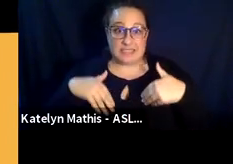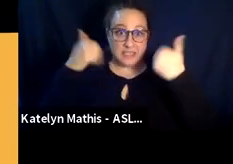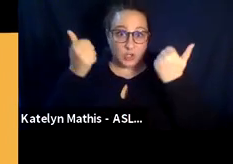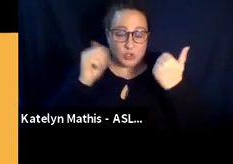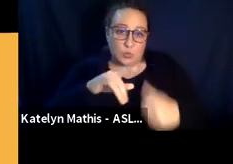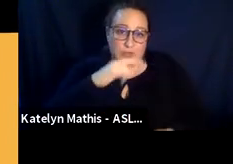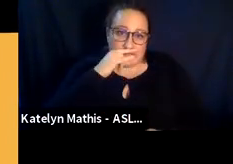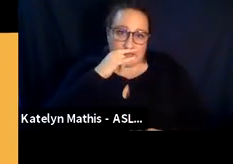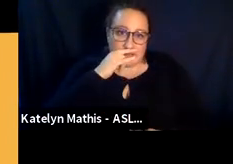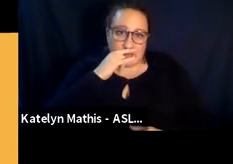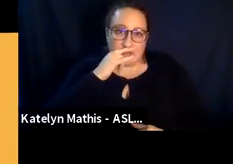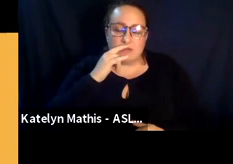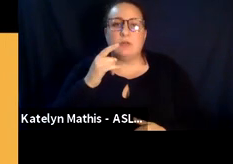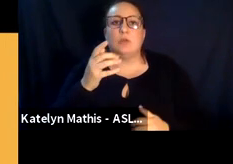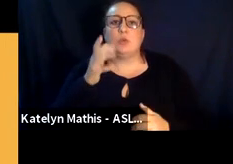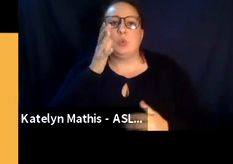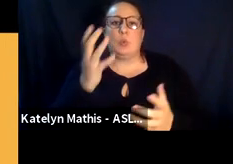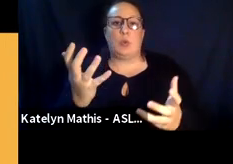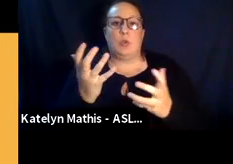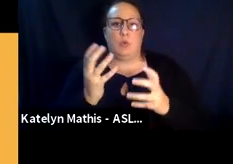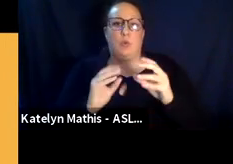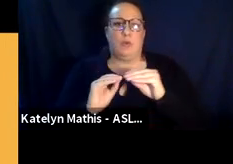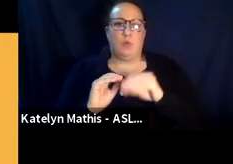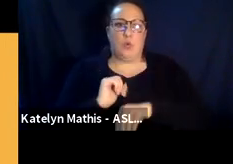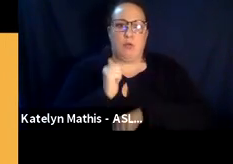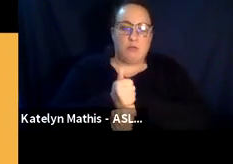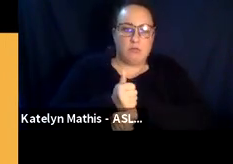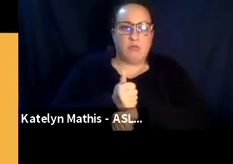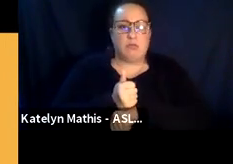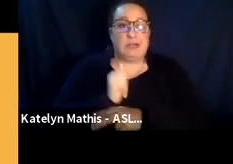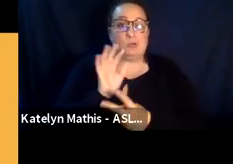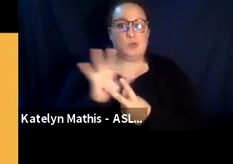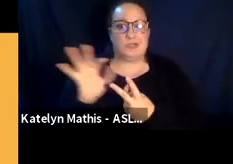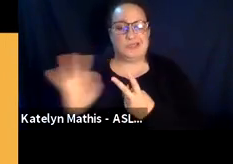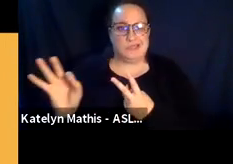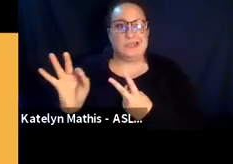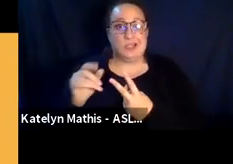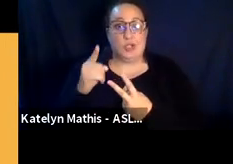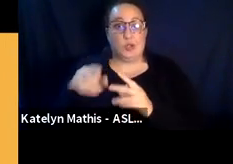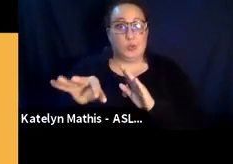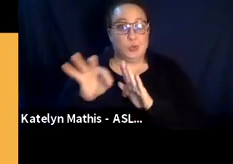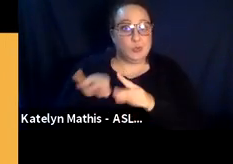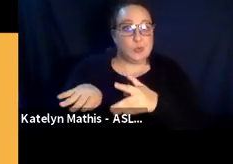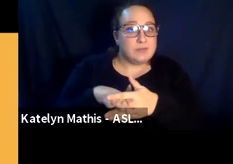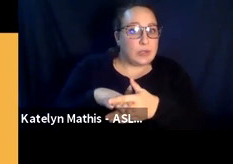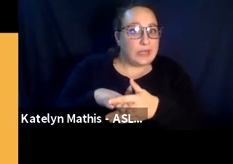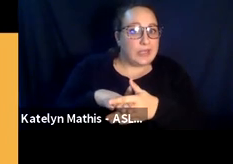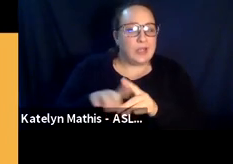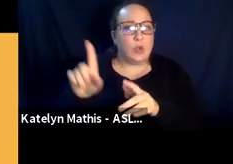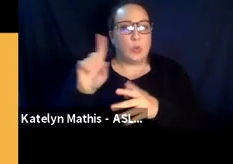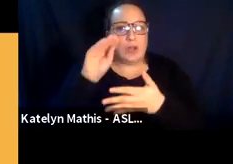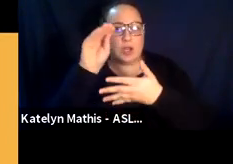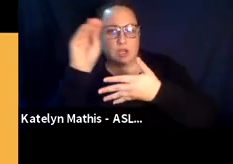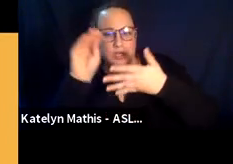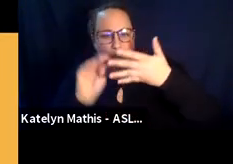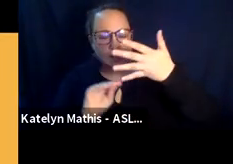want more in place before you get there and have choices. Like, you get to choose the break. Where do you want to put them?